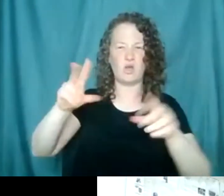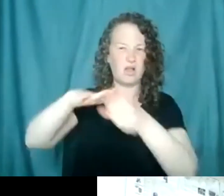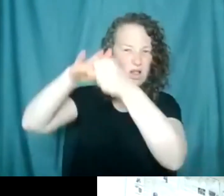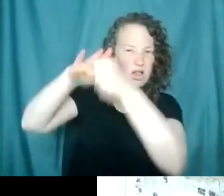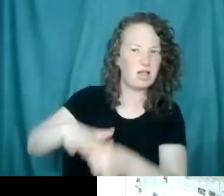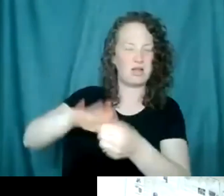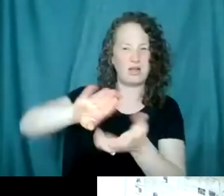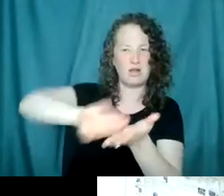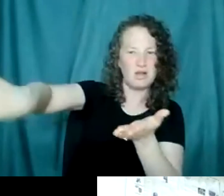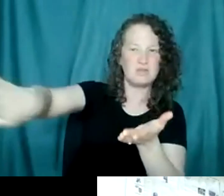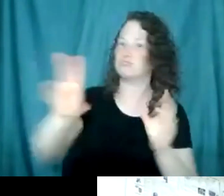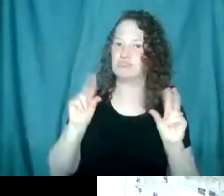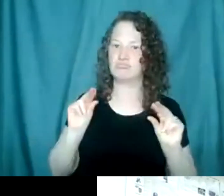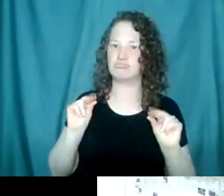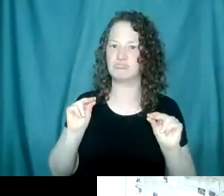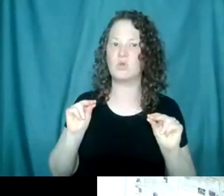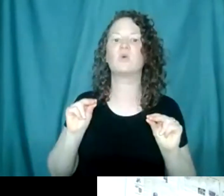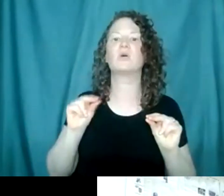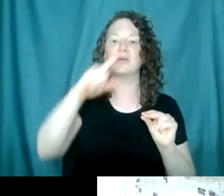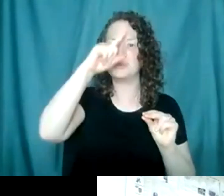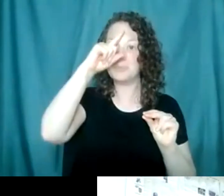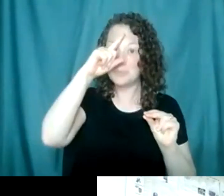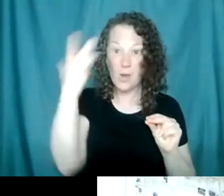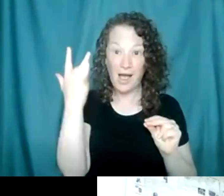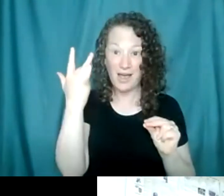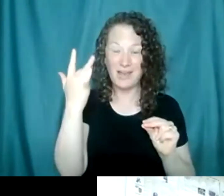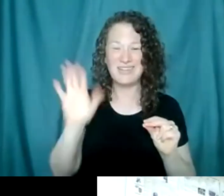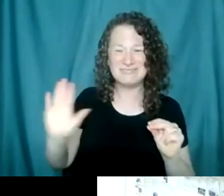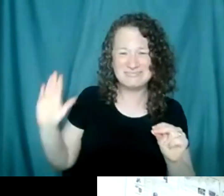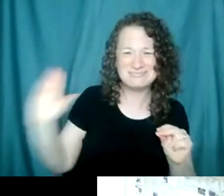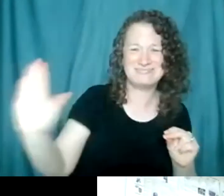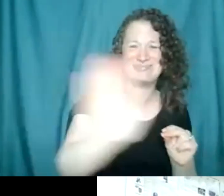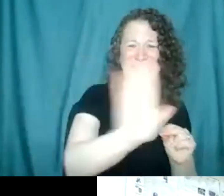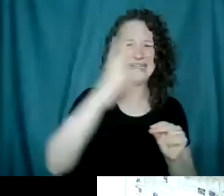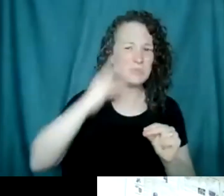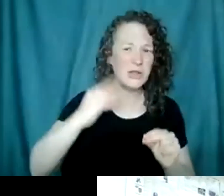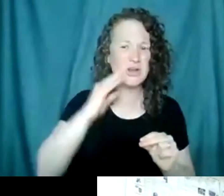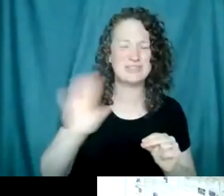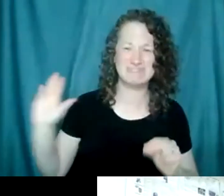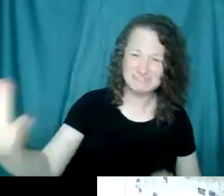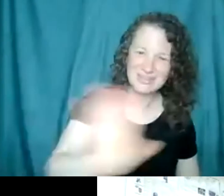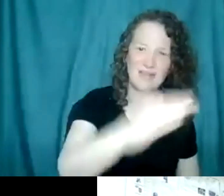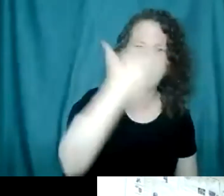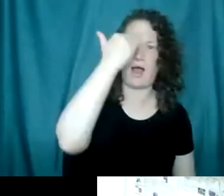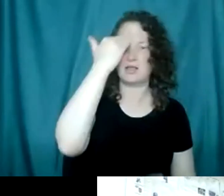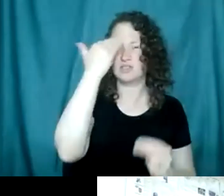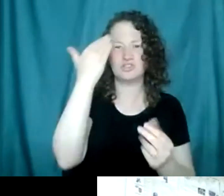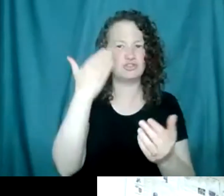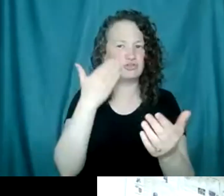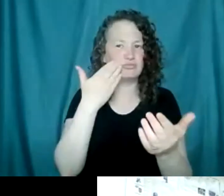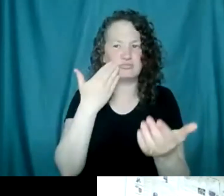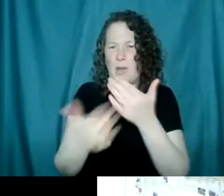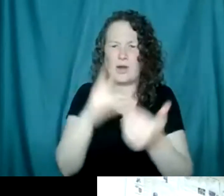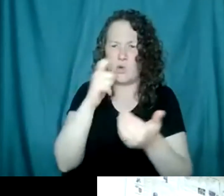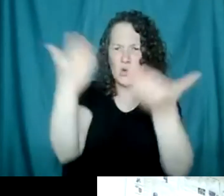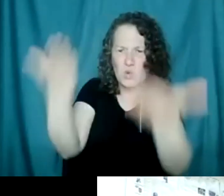people, because people's experiences and knowledge, no matter where it comes from and who they are, is very important. Some